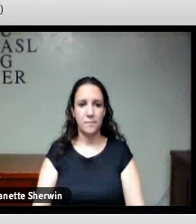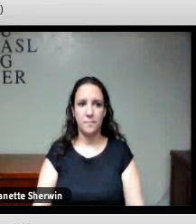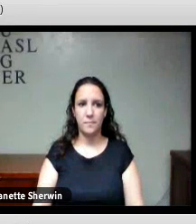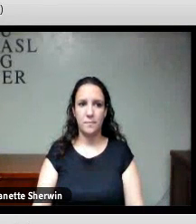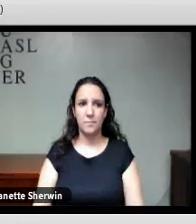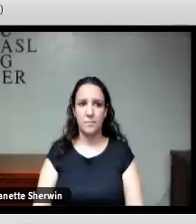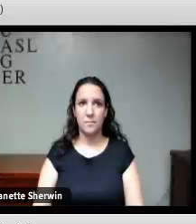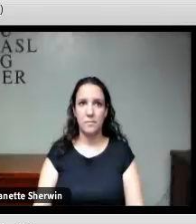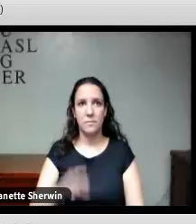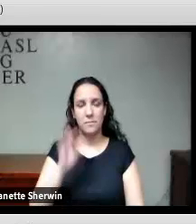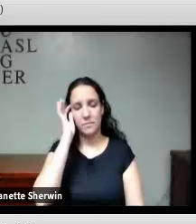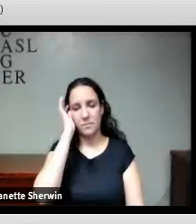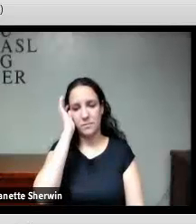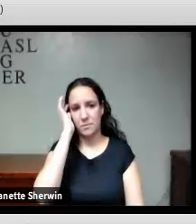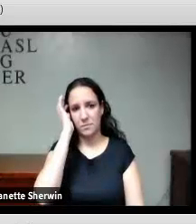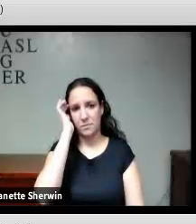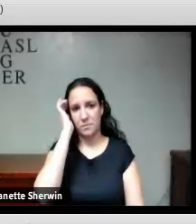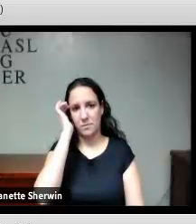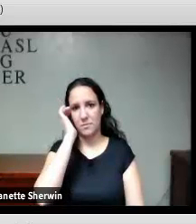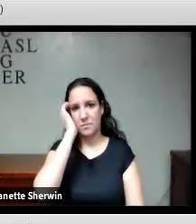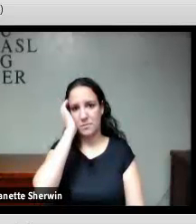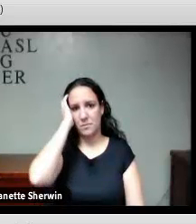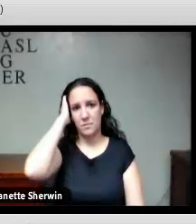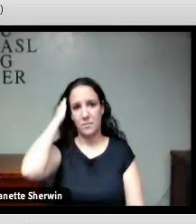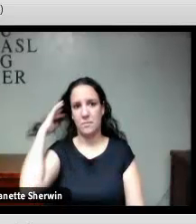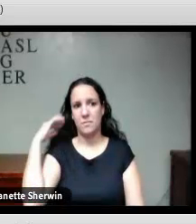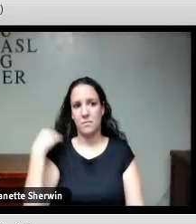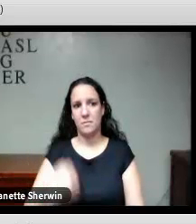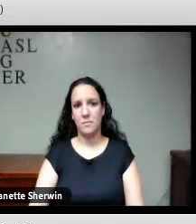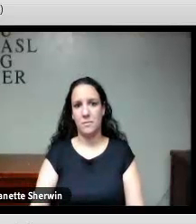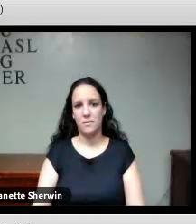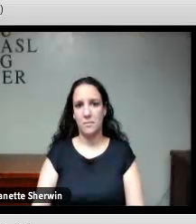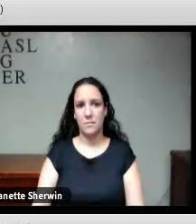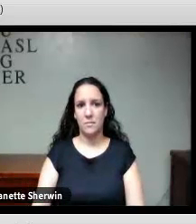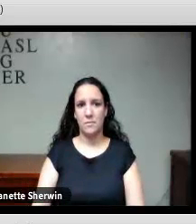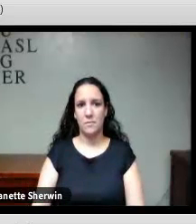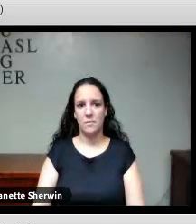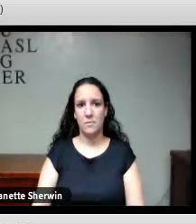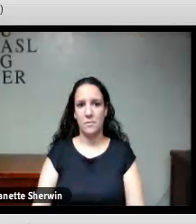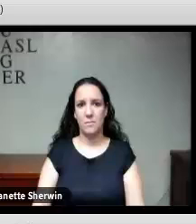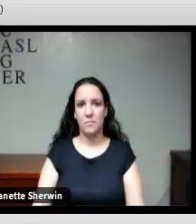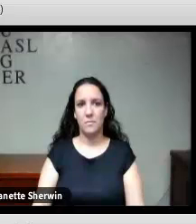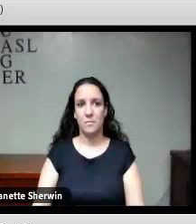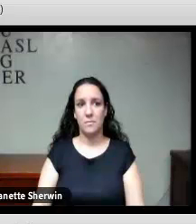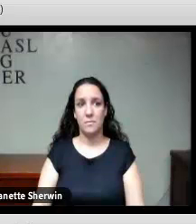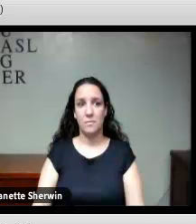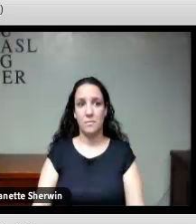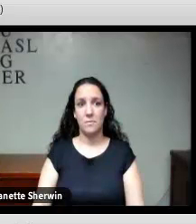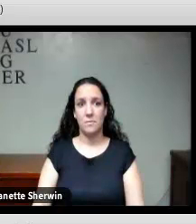13 says, don't decide right up front that just because they're angry, their complaint has no merit. I mentioned this